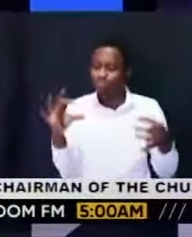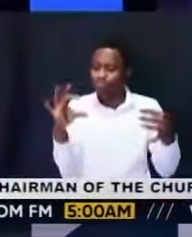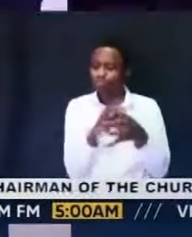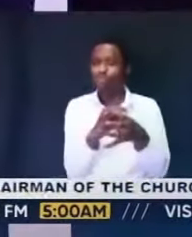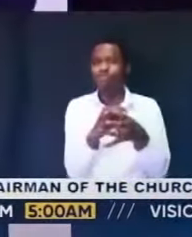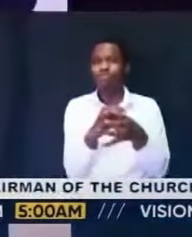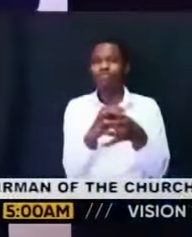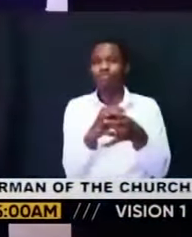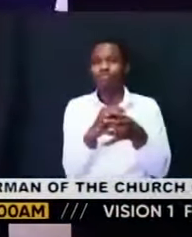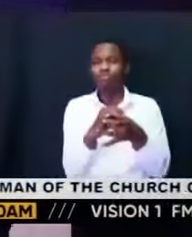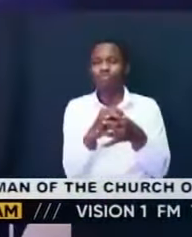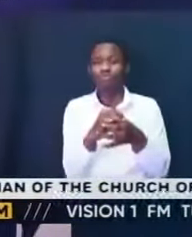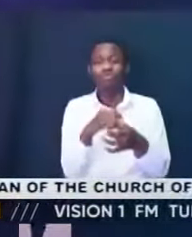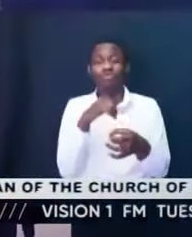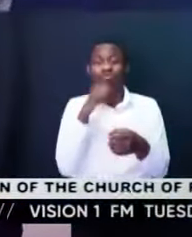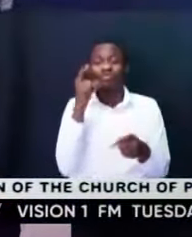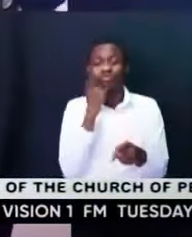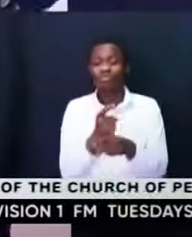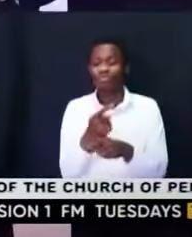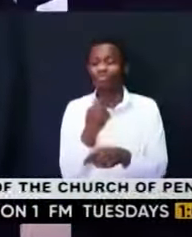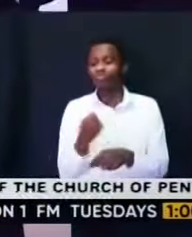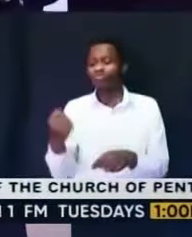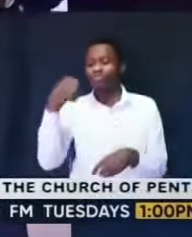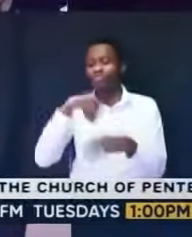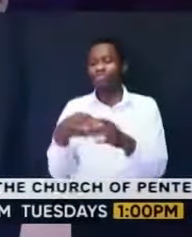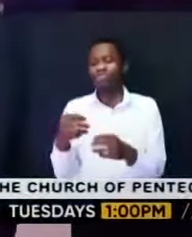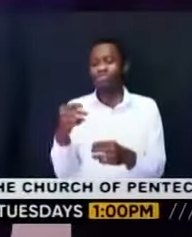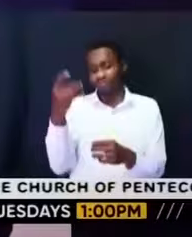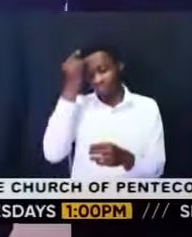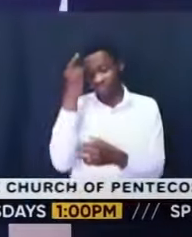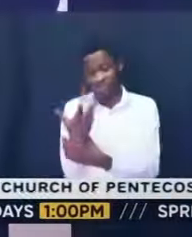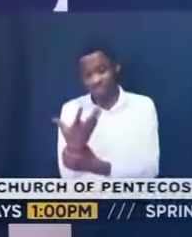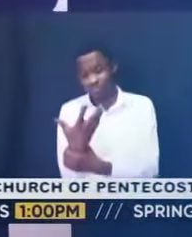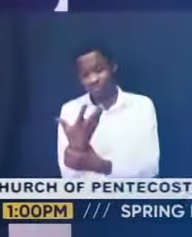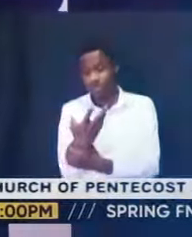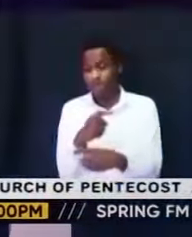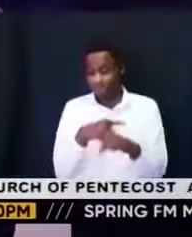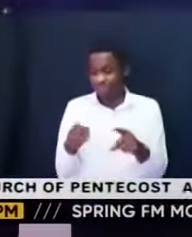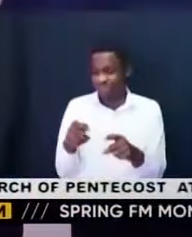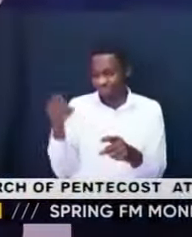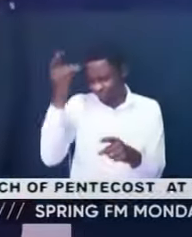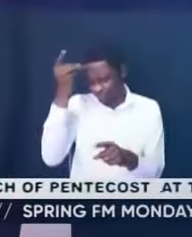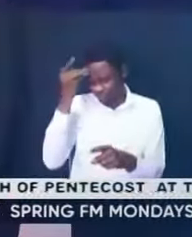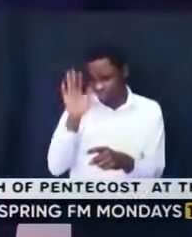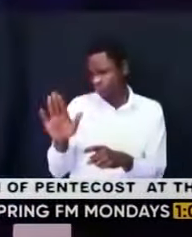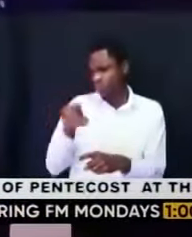life it is not just a weapon in his hands no it is his